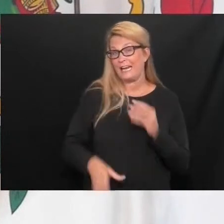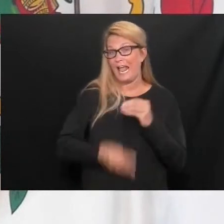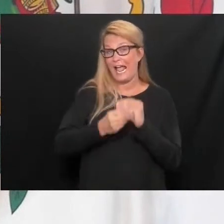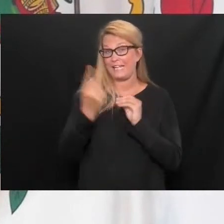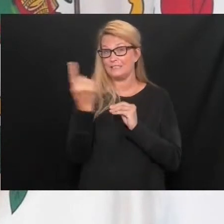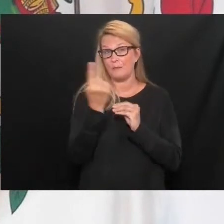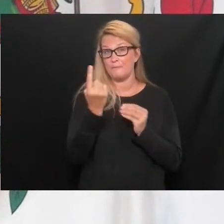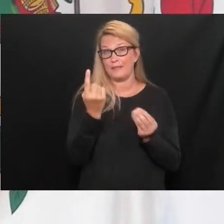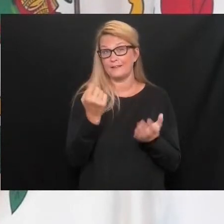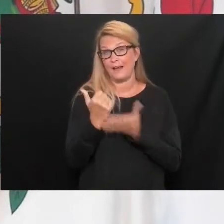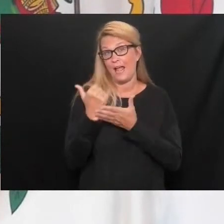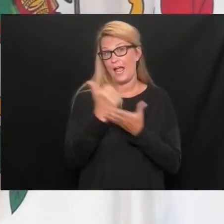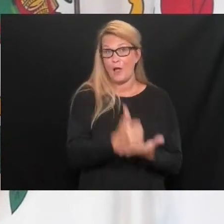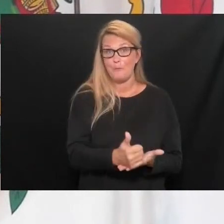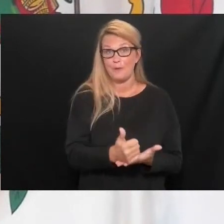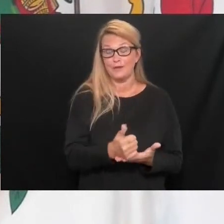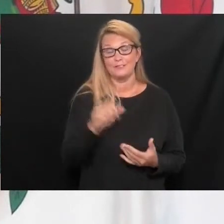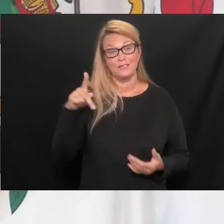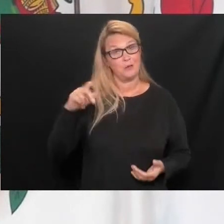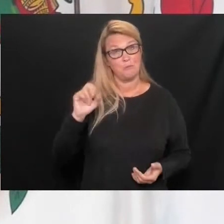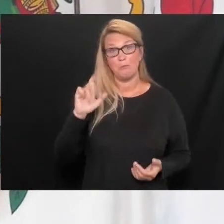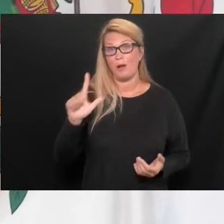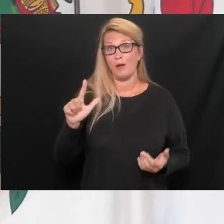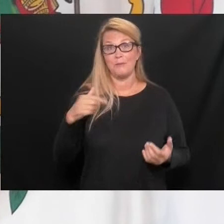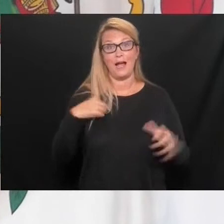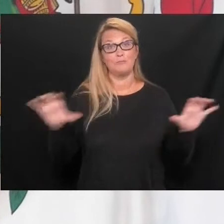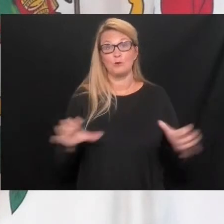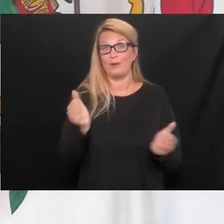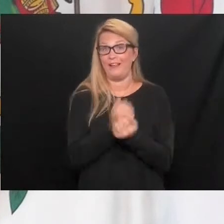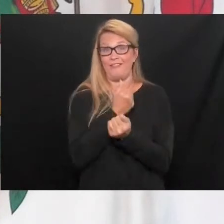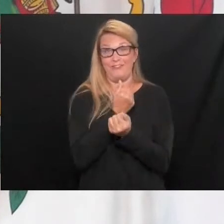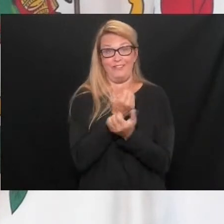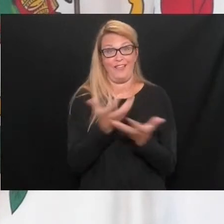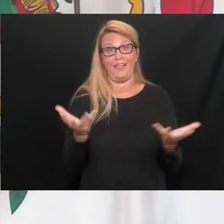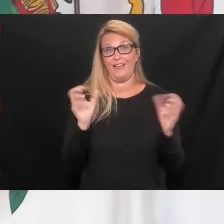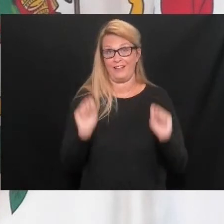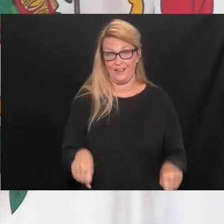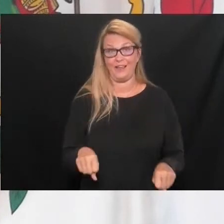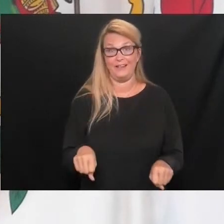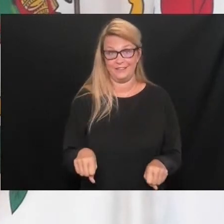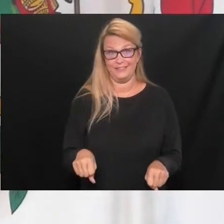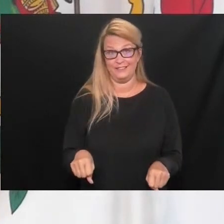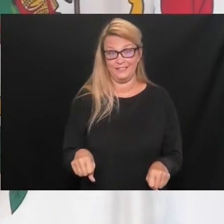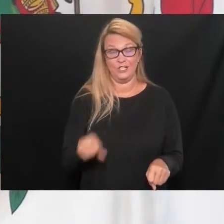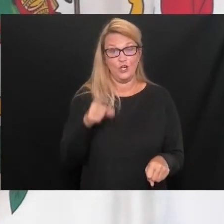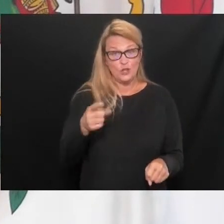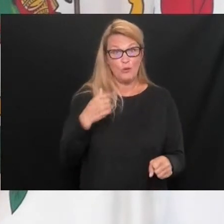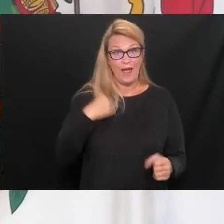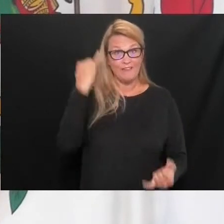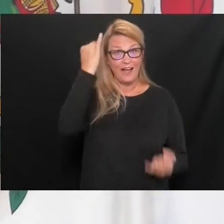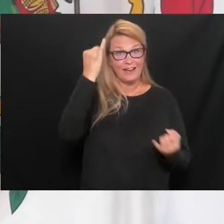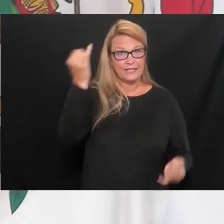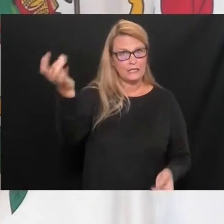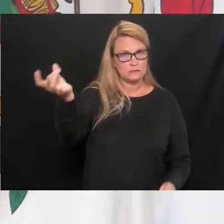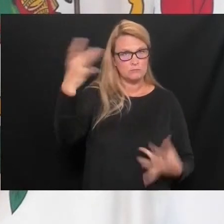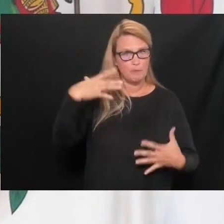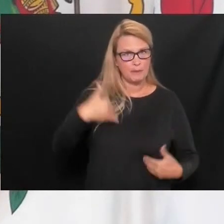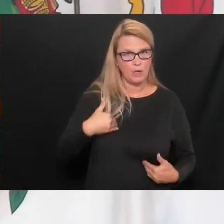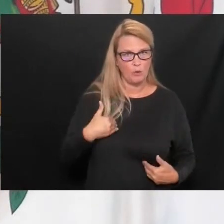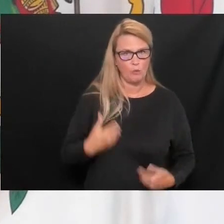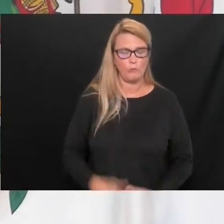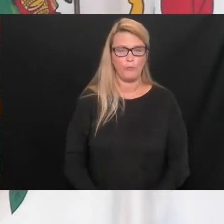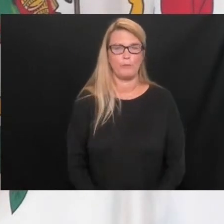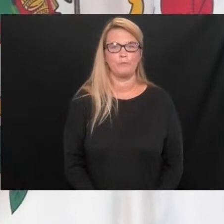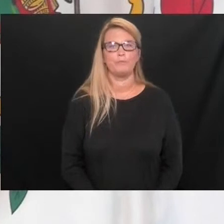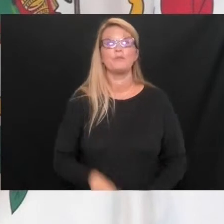But Paul, we're doing everything that I know we can do. But any other ideas, just please tell us.